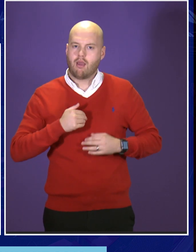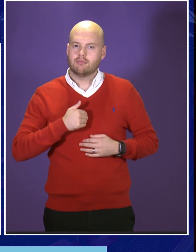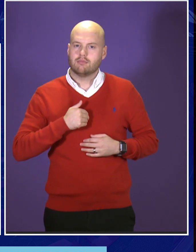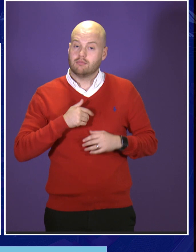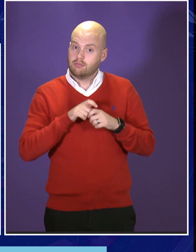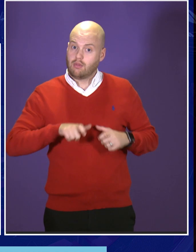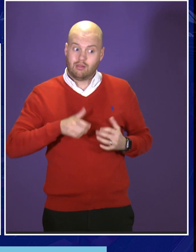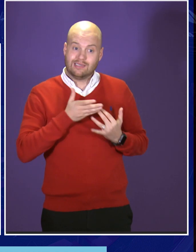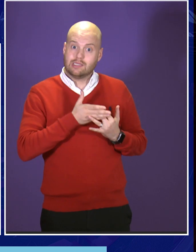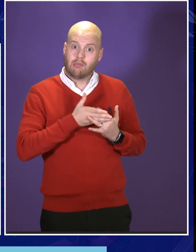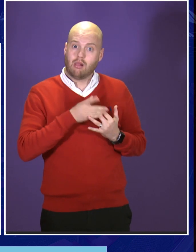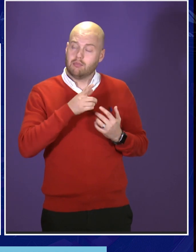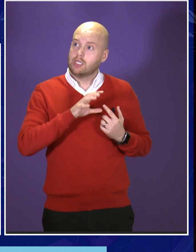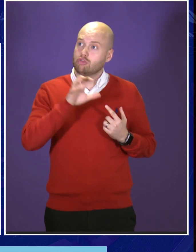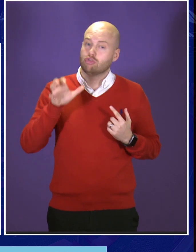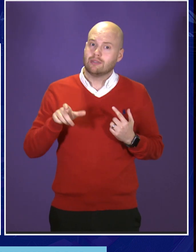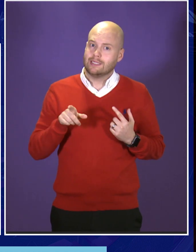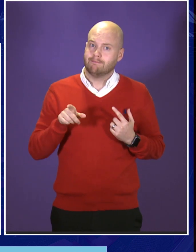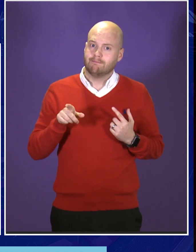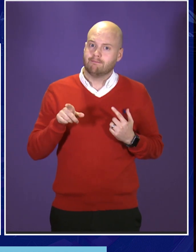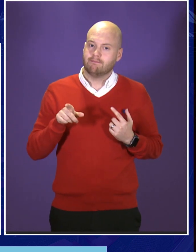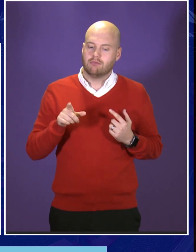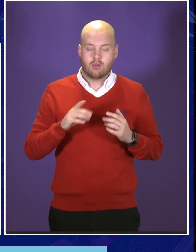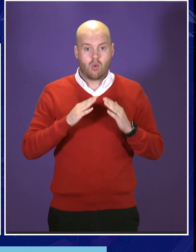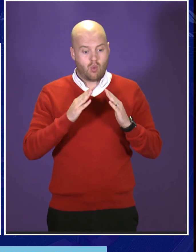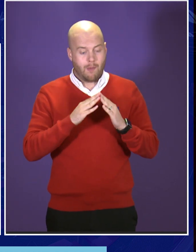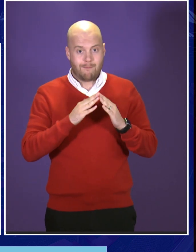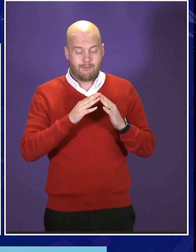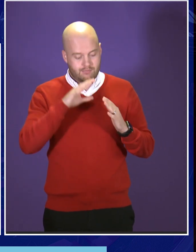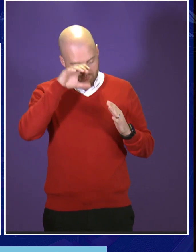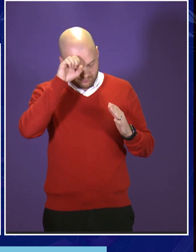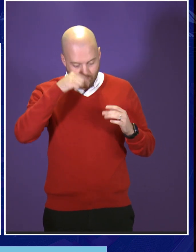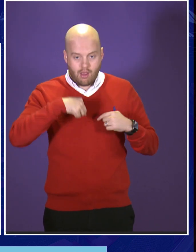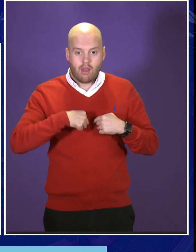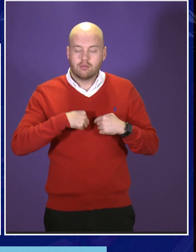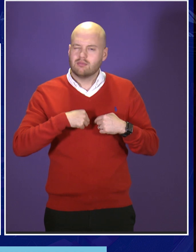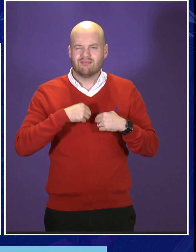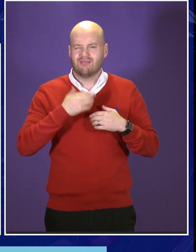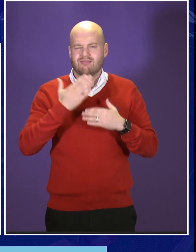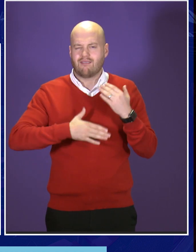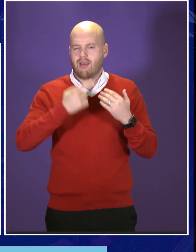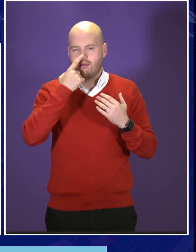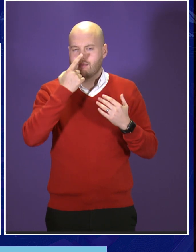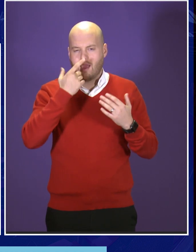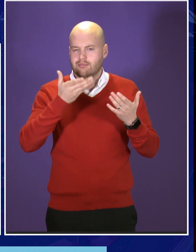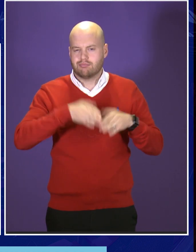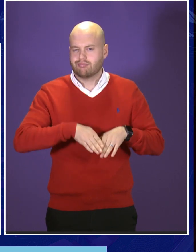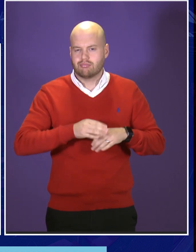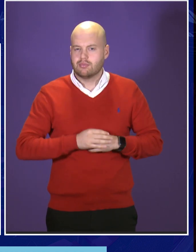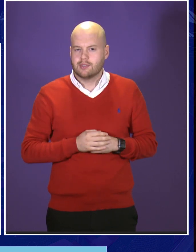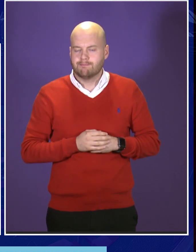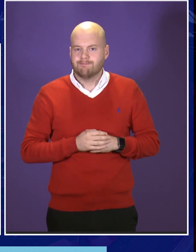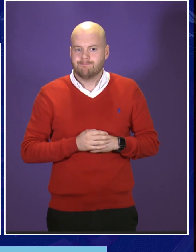even when the country isn't. A home that is kept in one's heart can never be destroyed. In the words of the